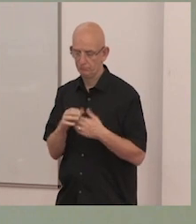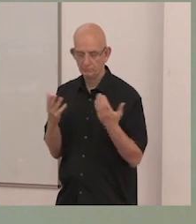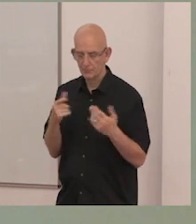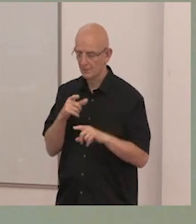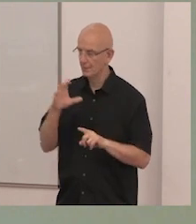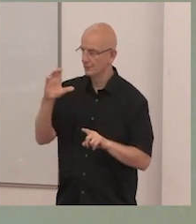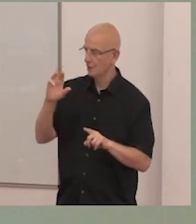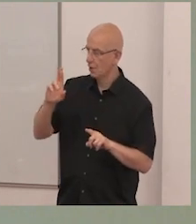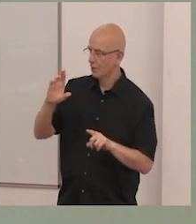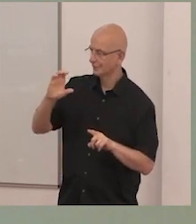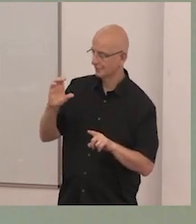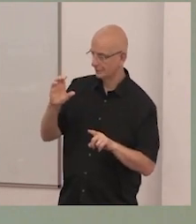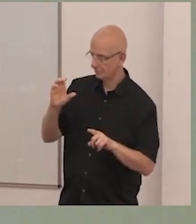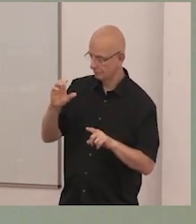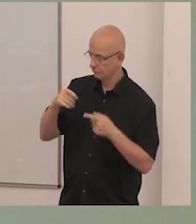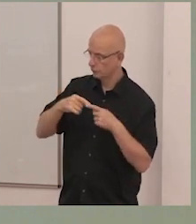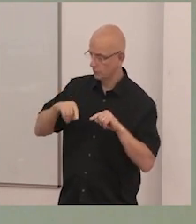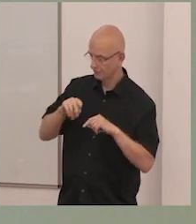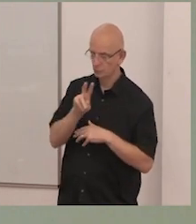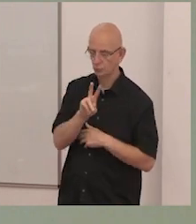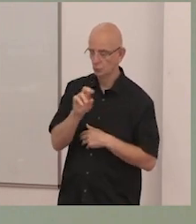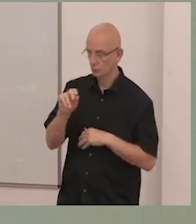term. And